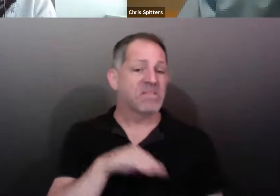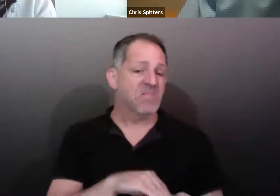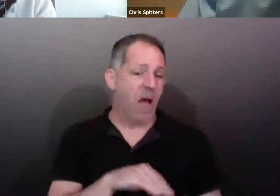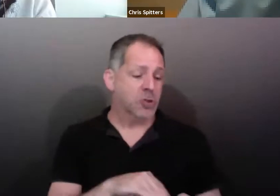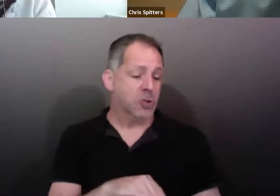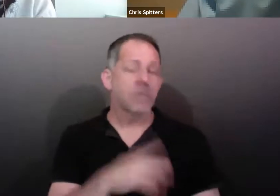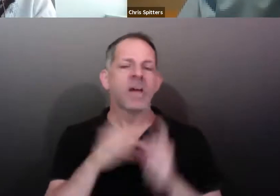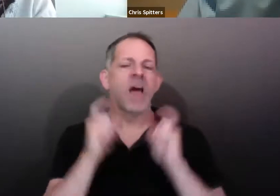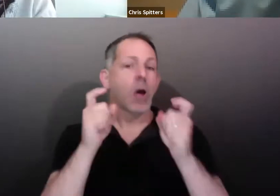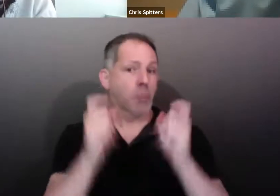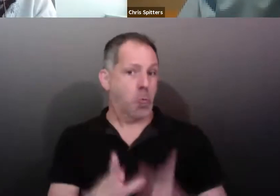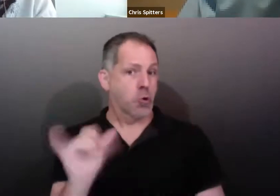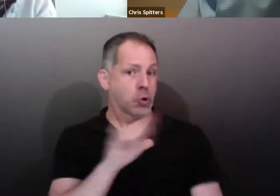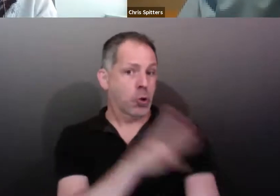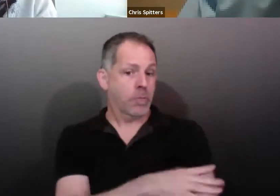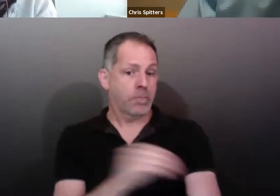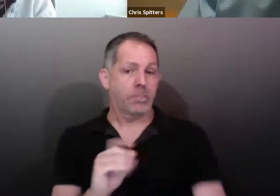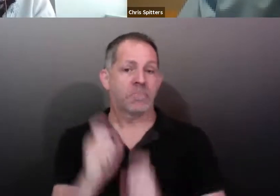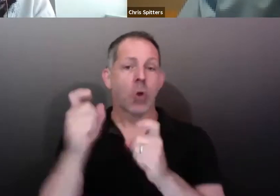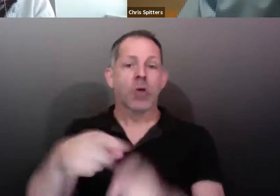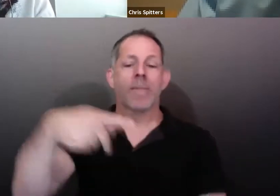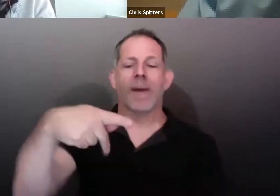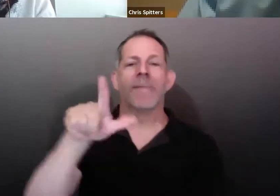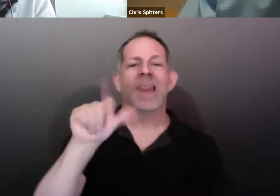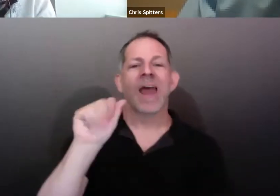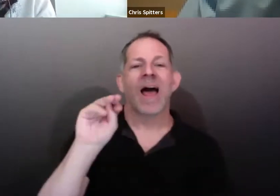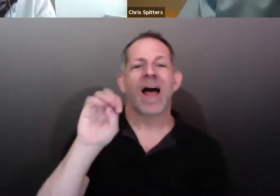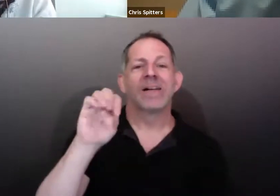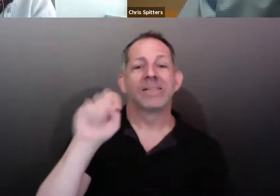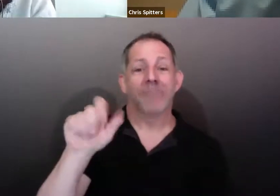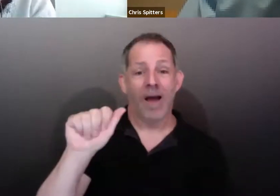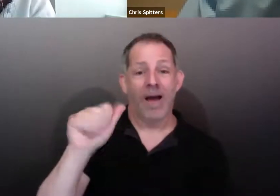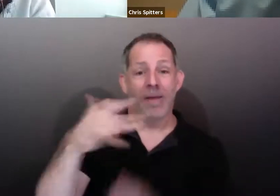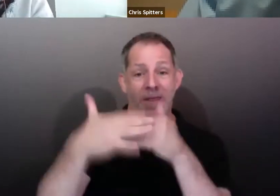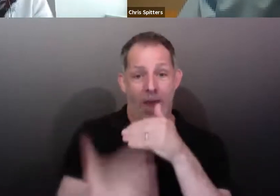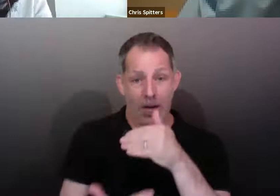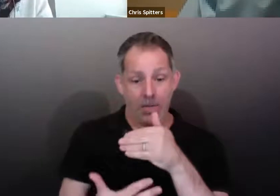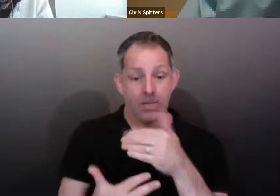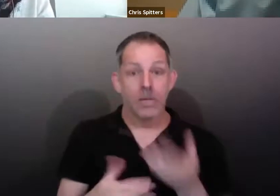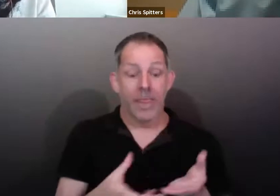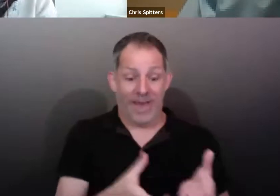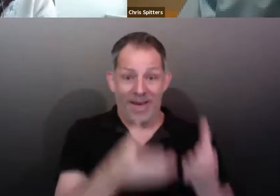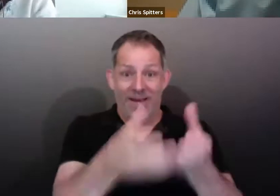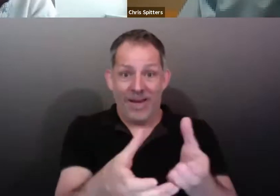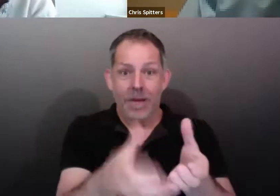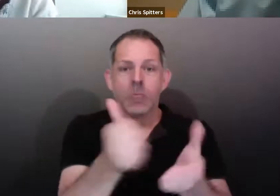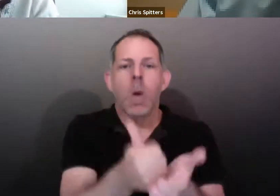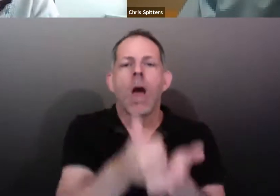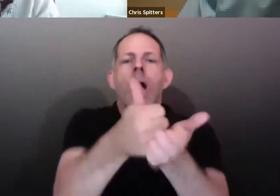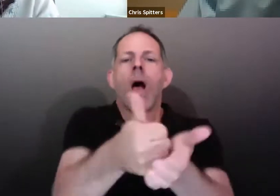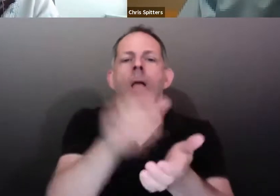of knowledge, and then, is potentially used as a therapeutic for others who need it.